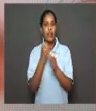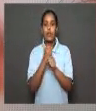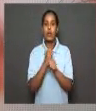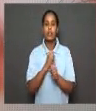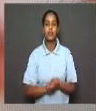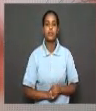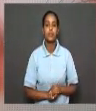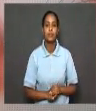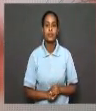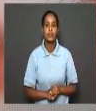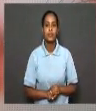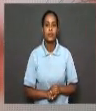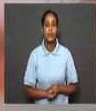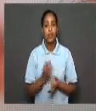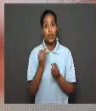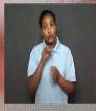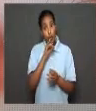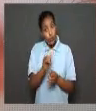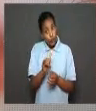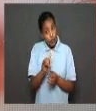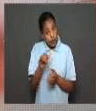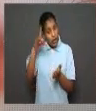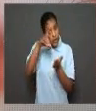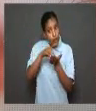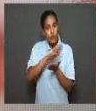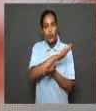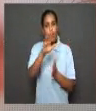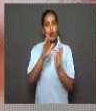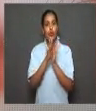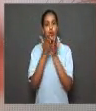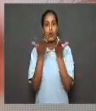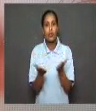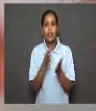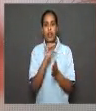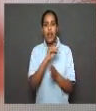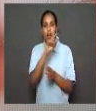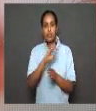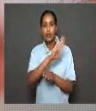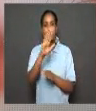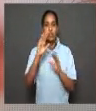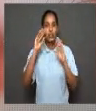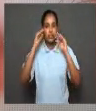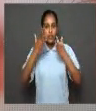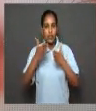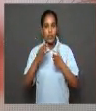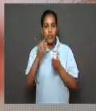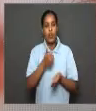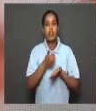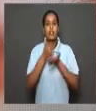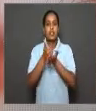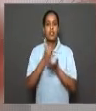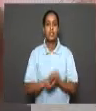work. If not, review your notes and ask your teacher for assistance.